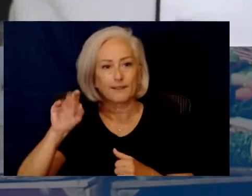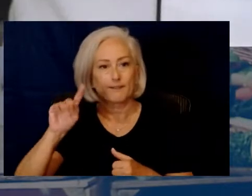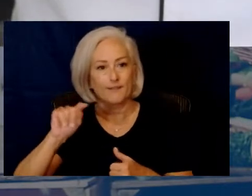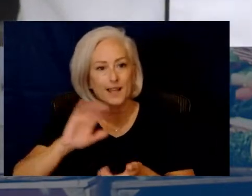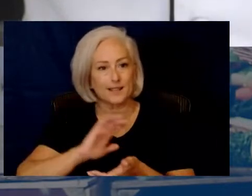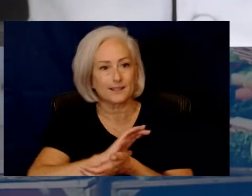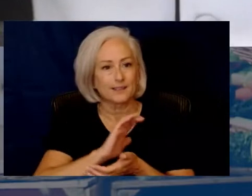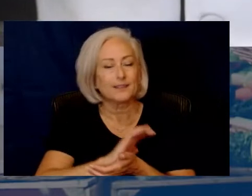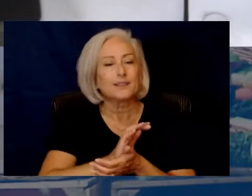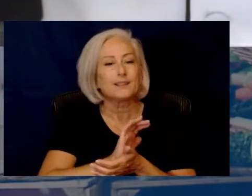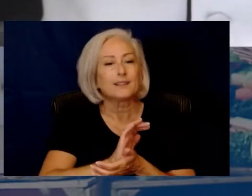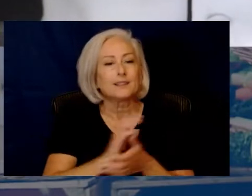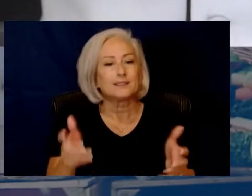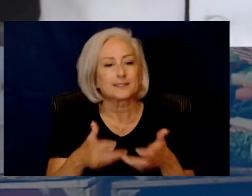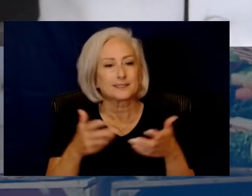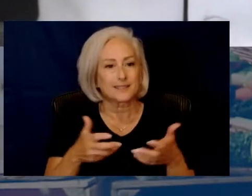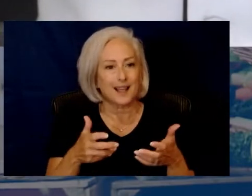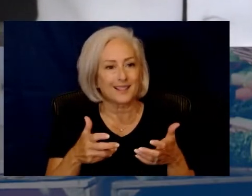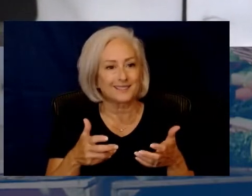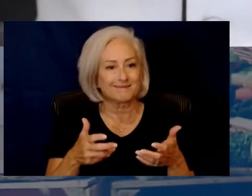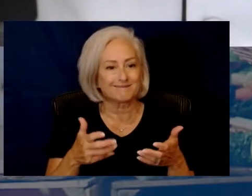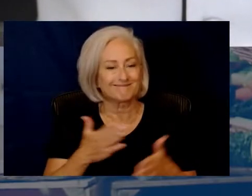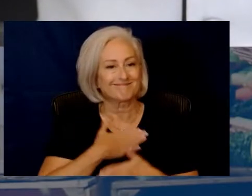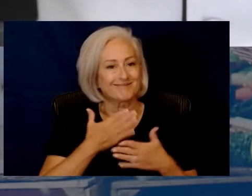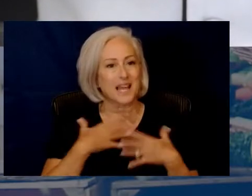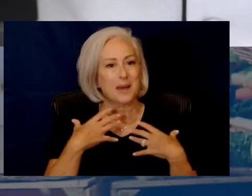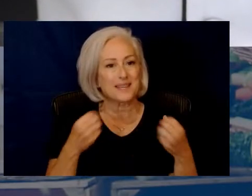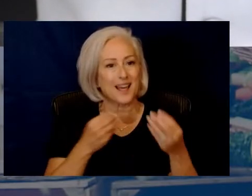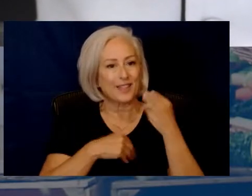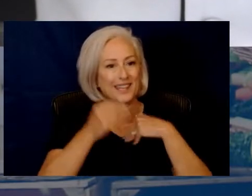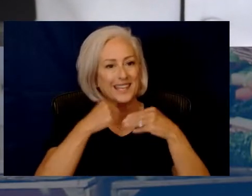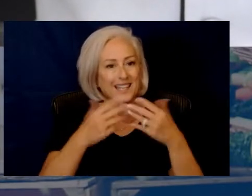greens. Happy, healthy eating.